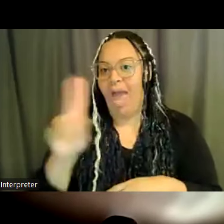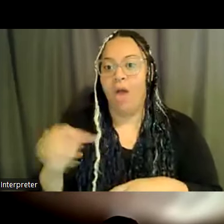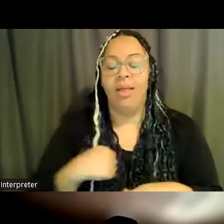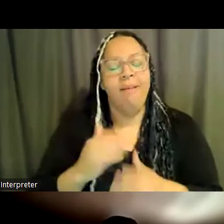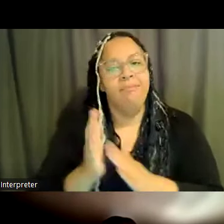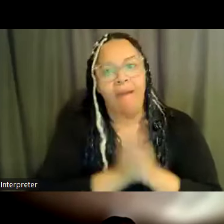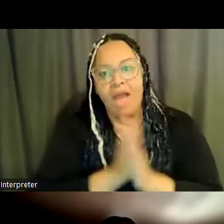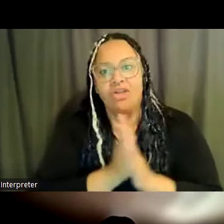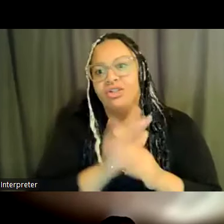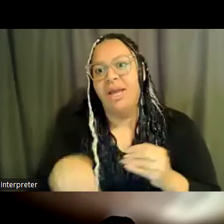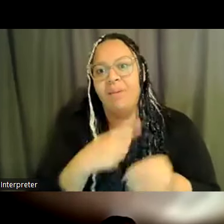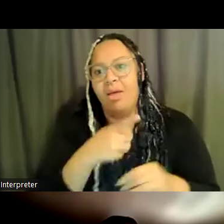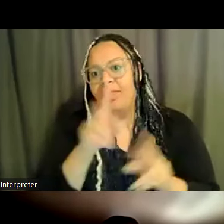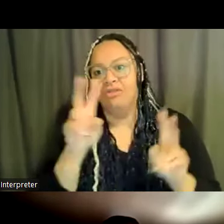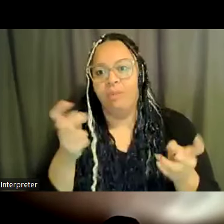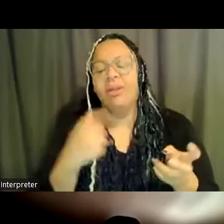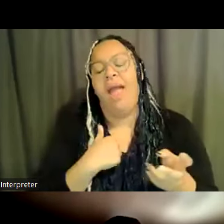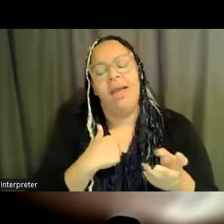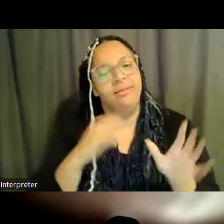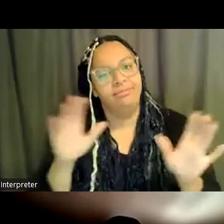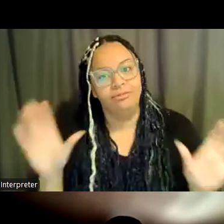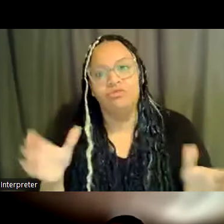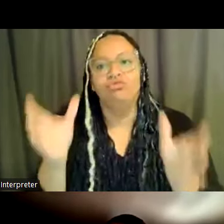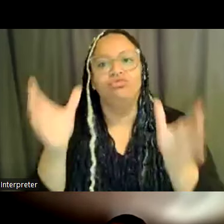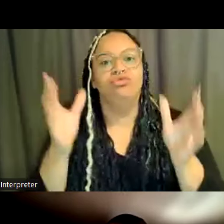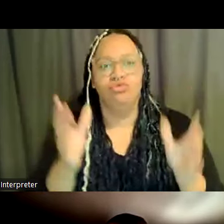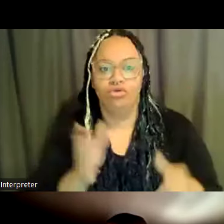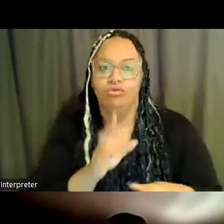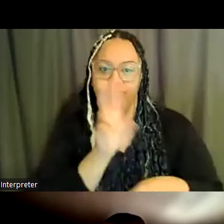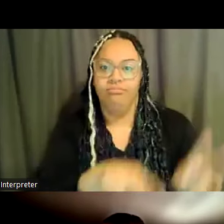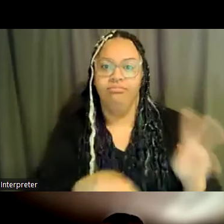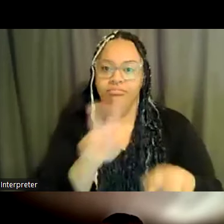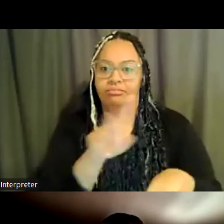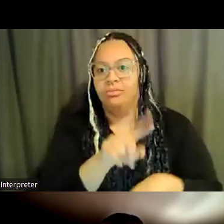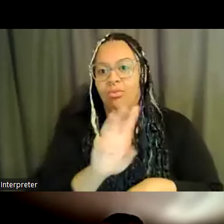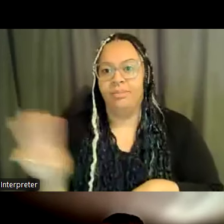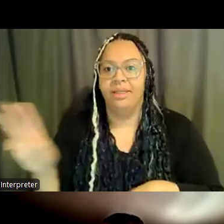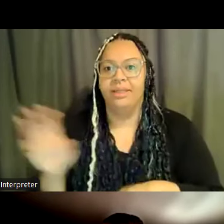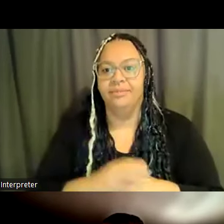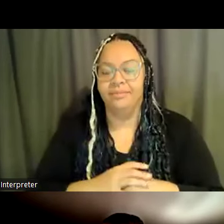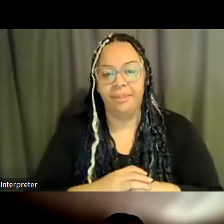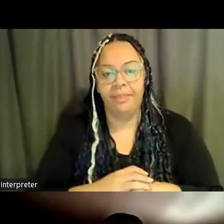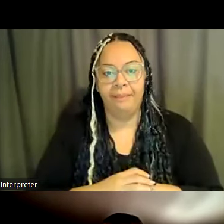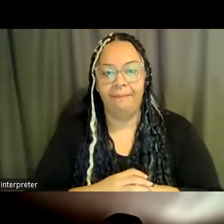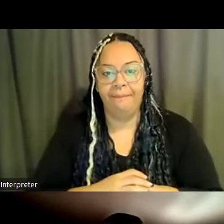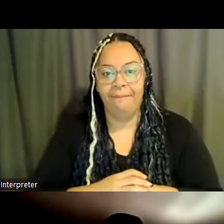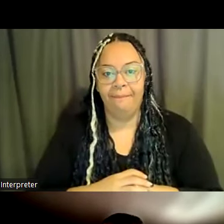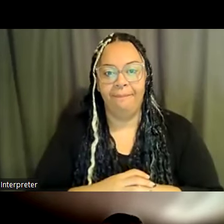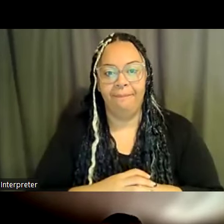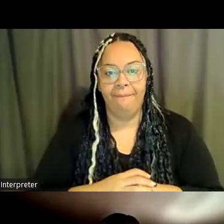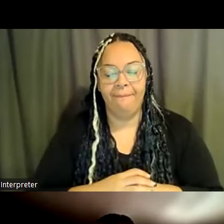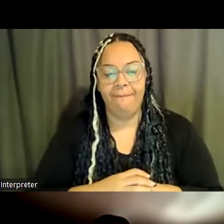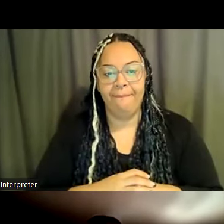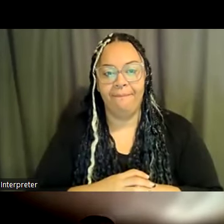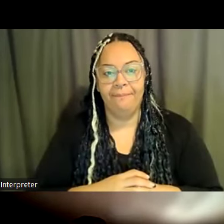topic, I really would encourage you to check out this website. All right, next slide, please.